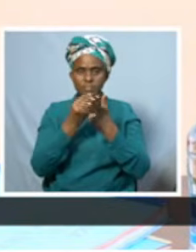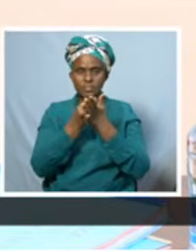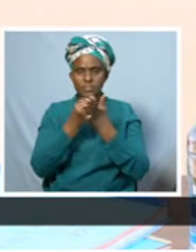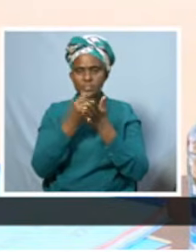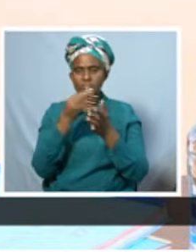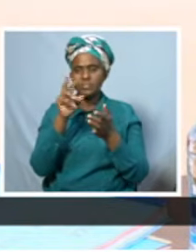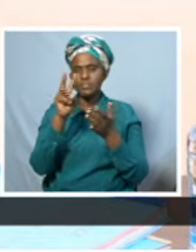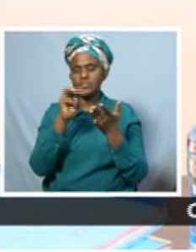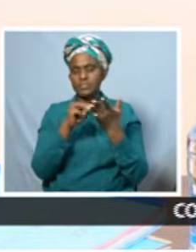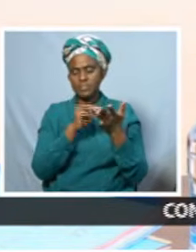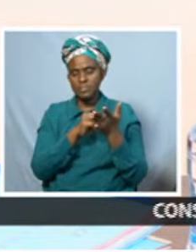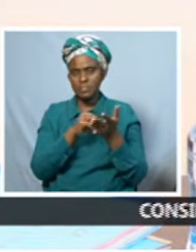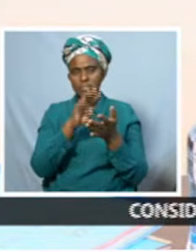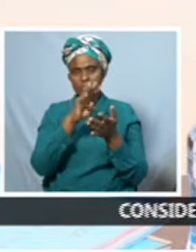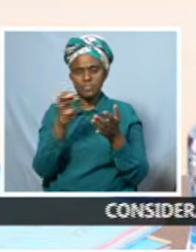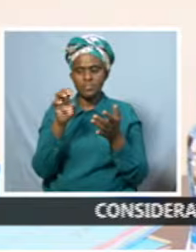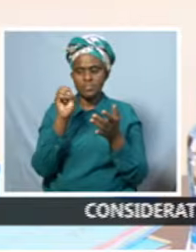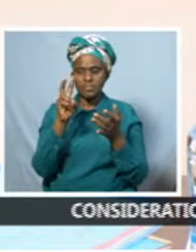of